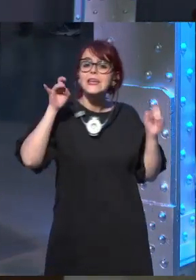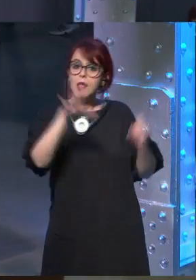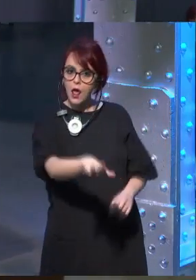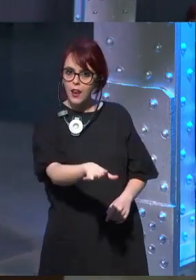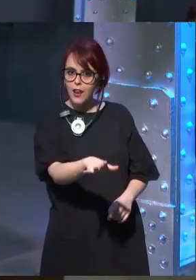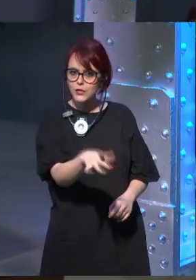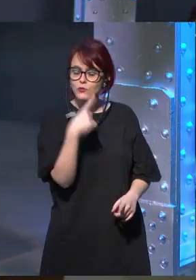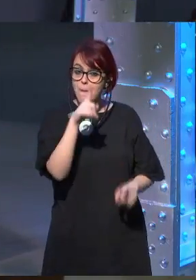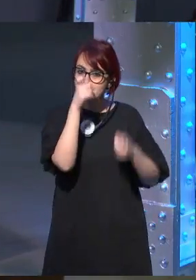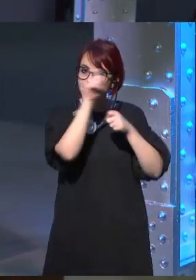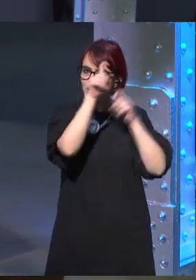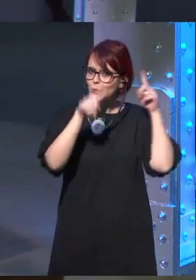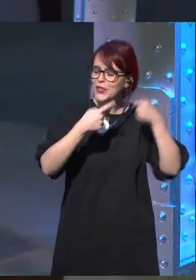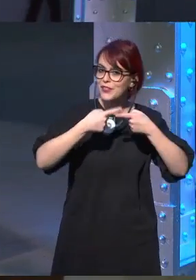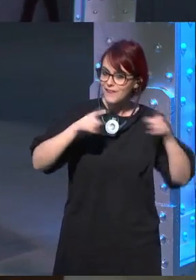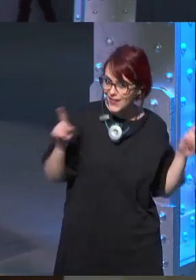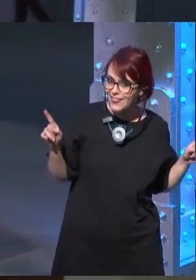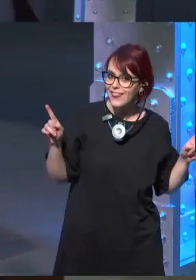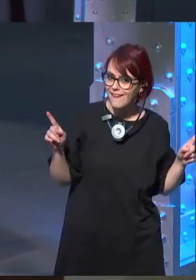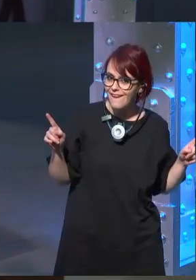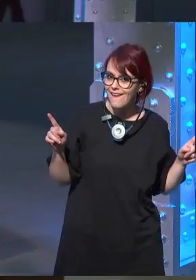That's a much different question than what do you want to be when you grow up?